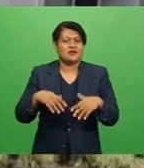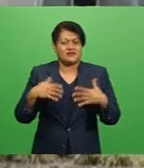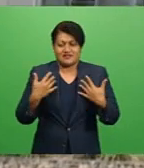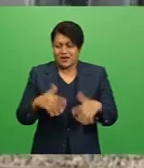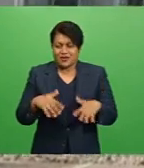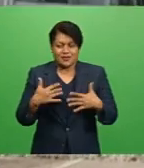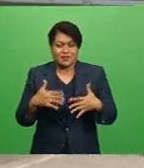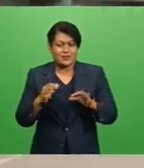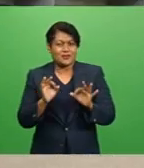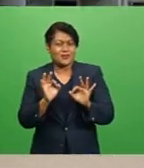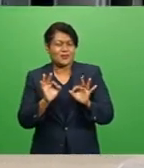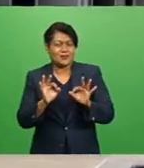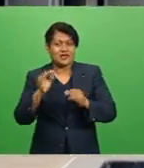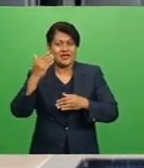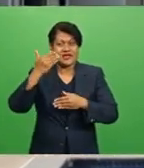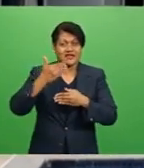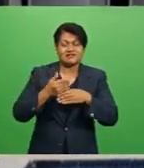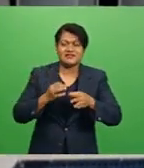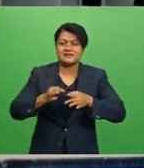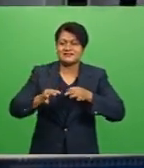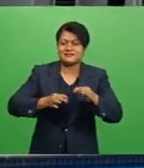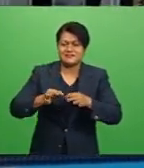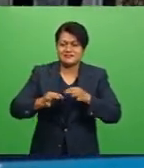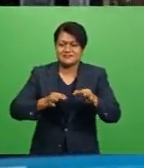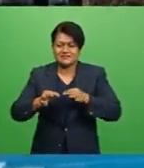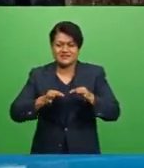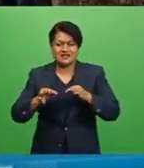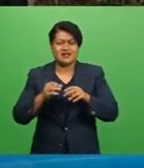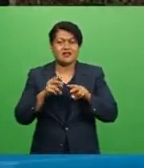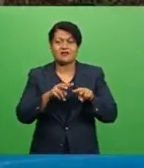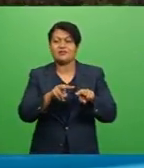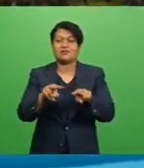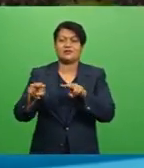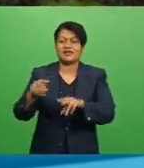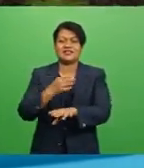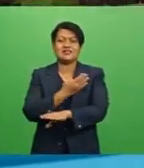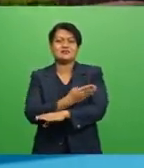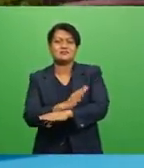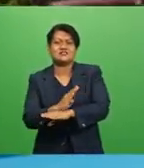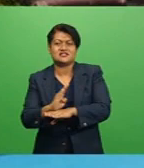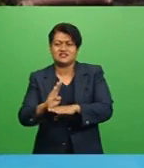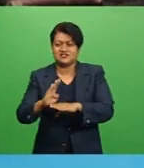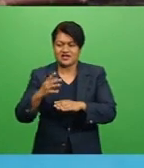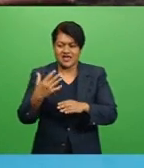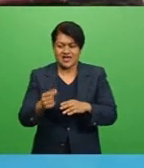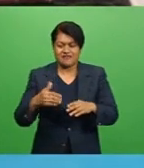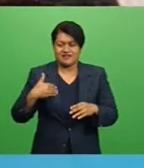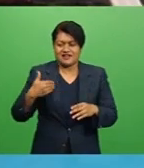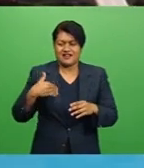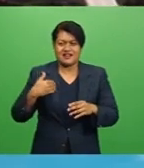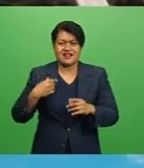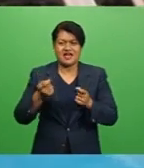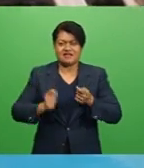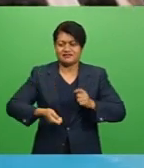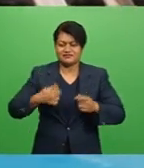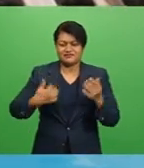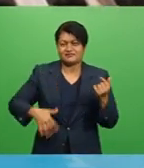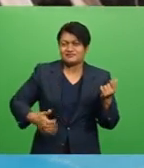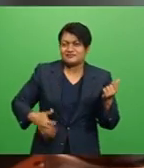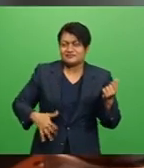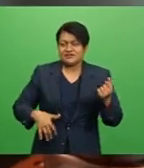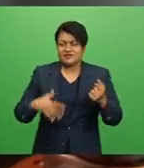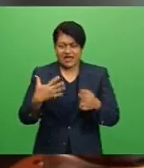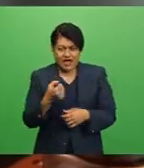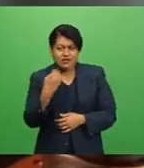planned, which is overlooking the beach with a live band, some traditional and some innovative food stalls,